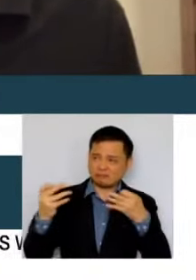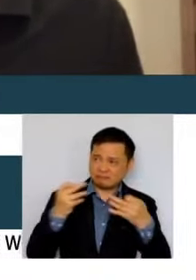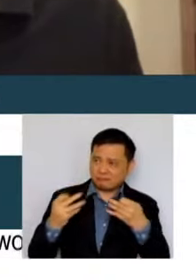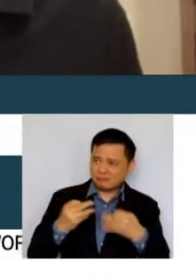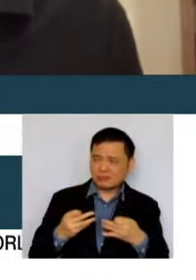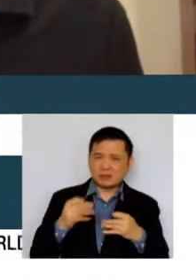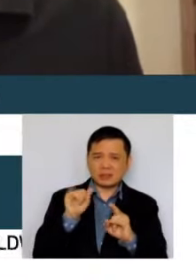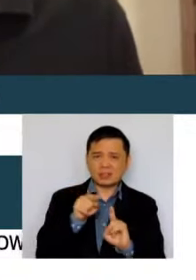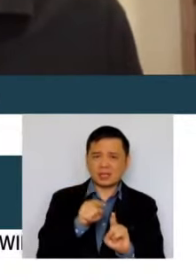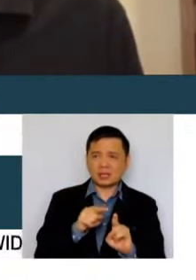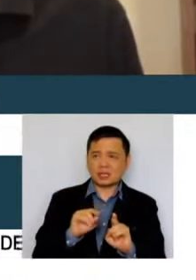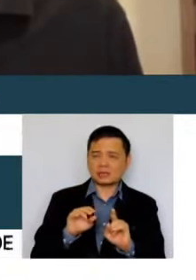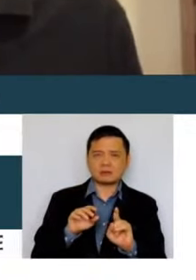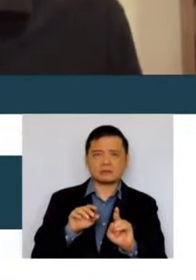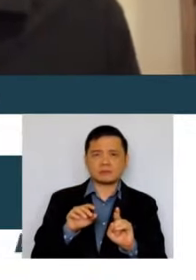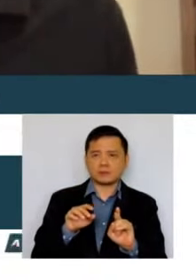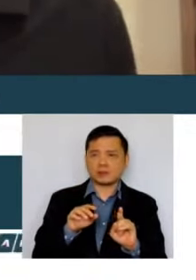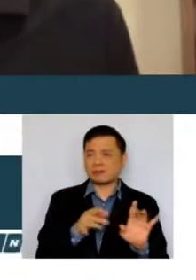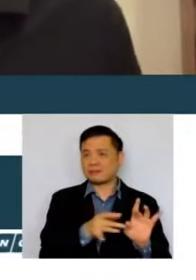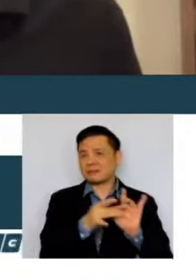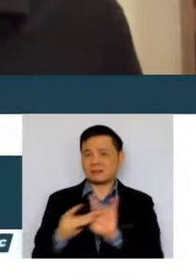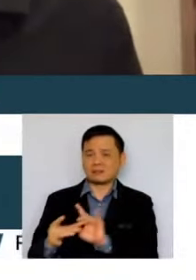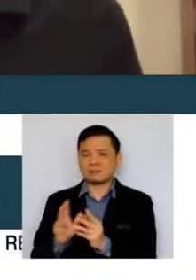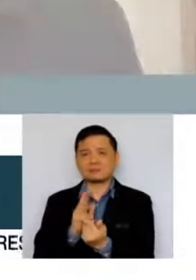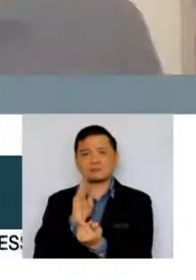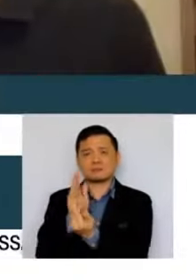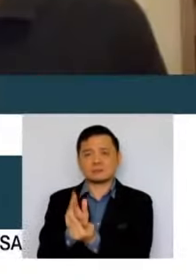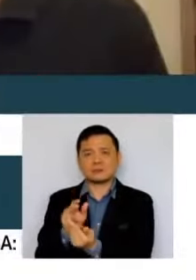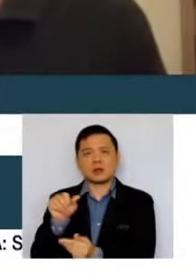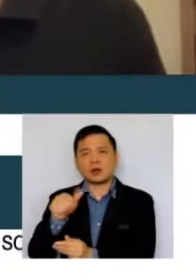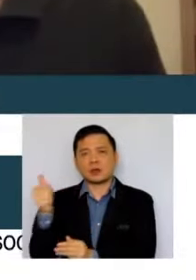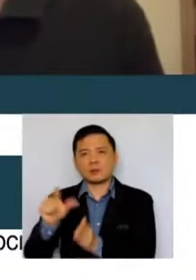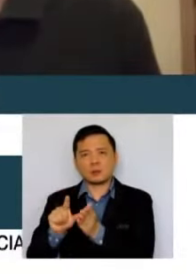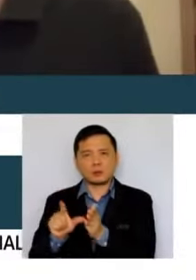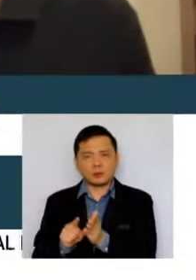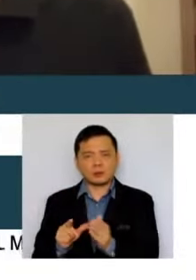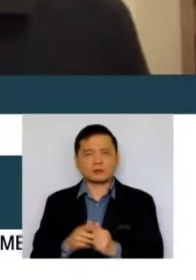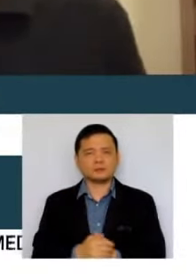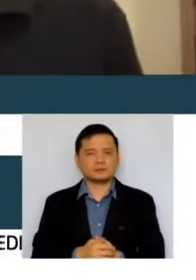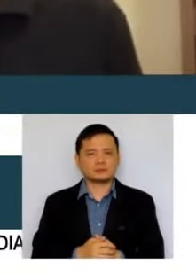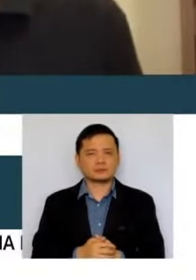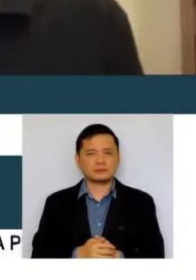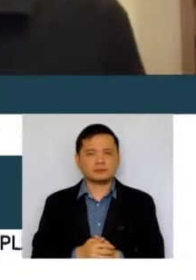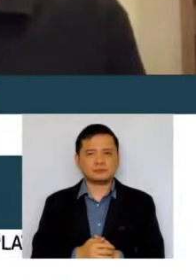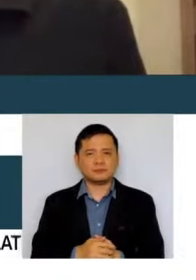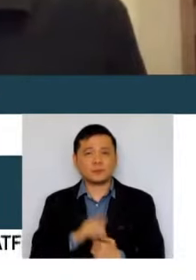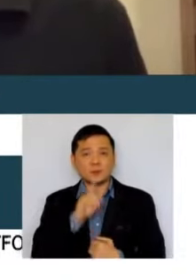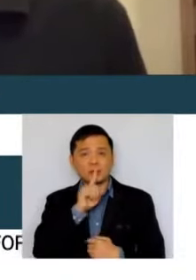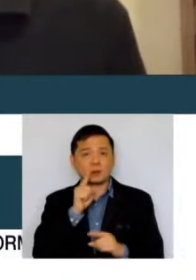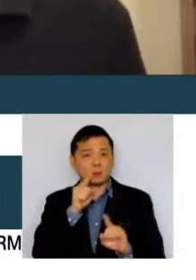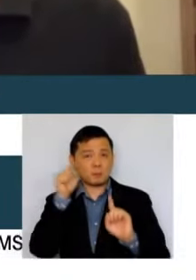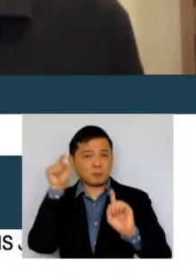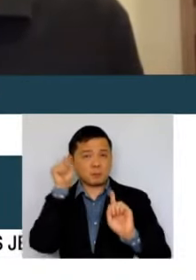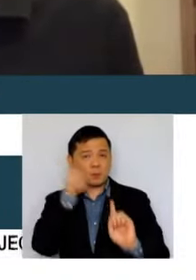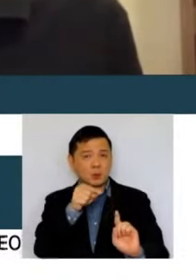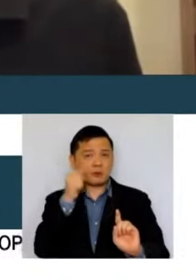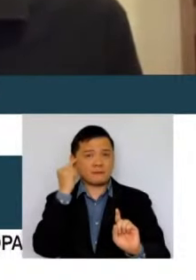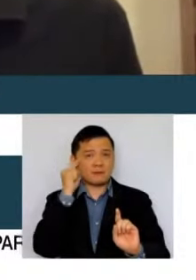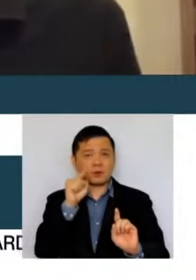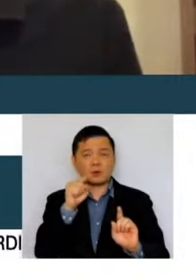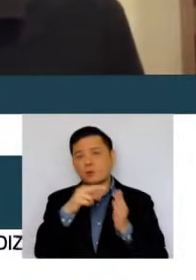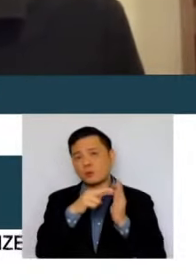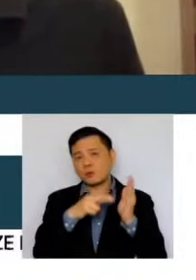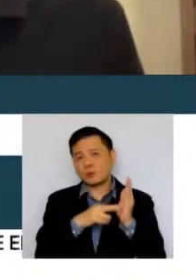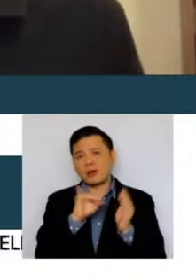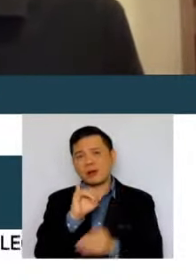with existing law and provisions of the rules of court. That's really the whole point of having a set of implementing rules and